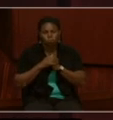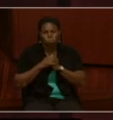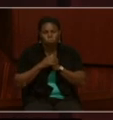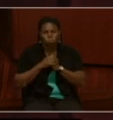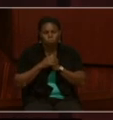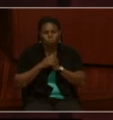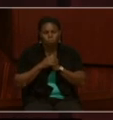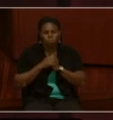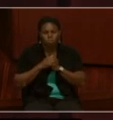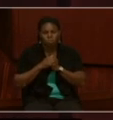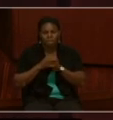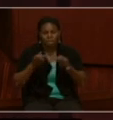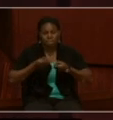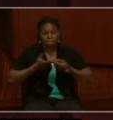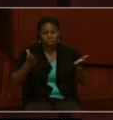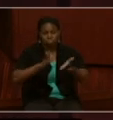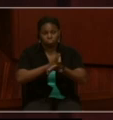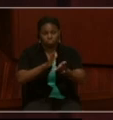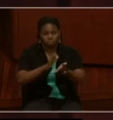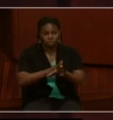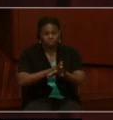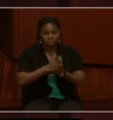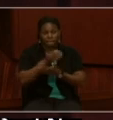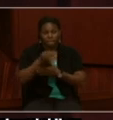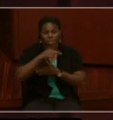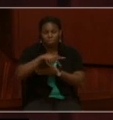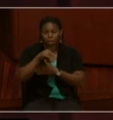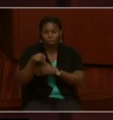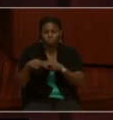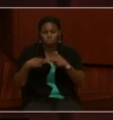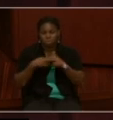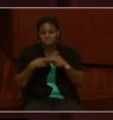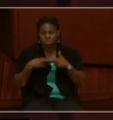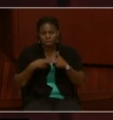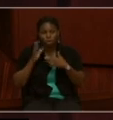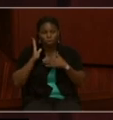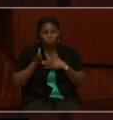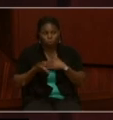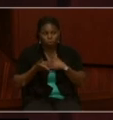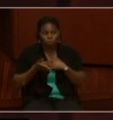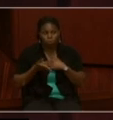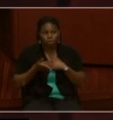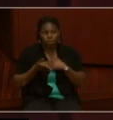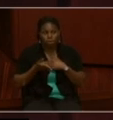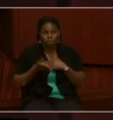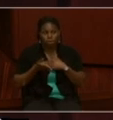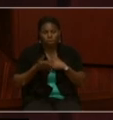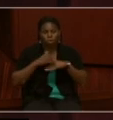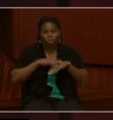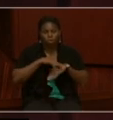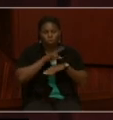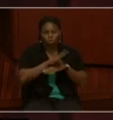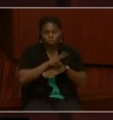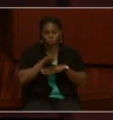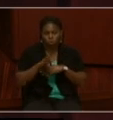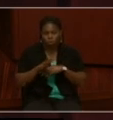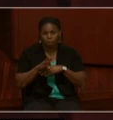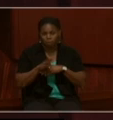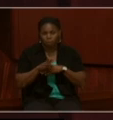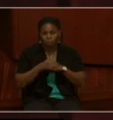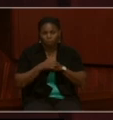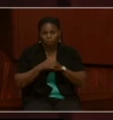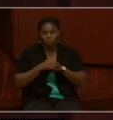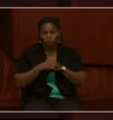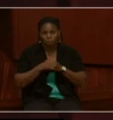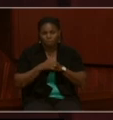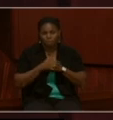handouts, in most cases, and the PowerPoint slides programs will be put on our website, and